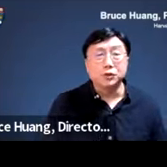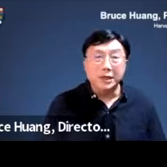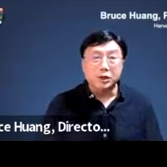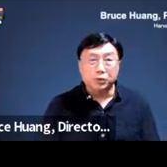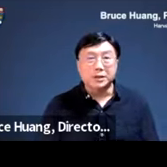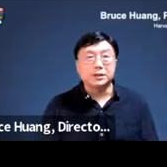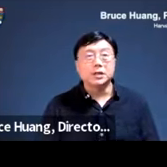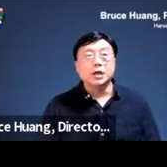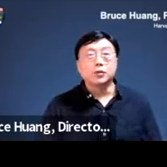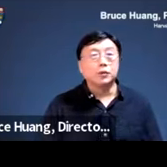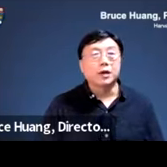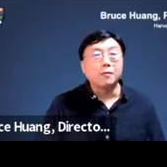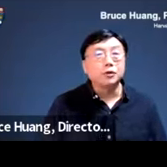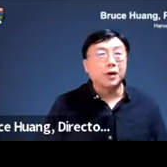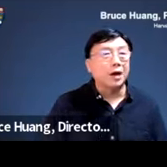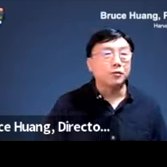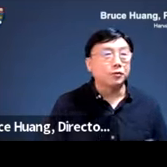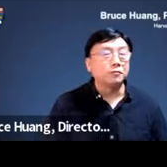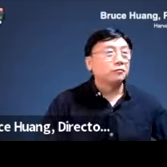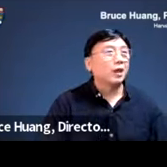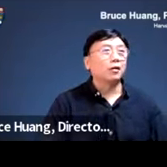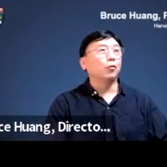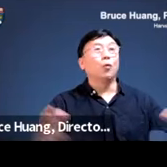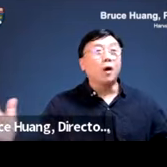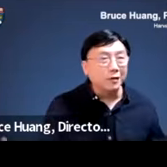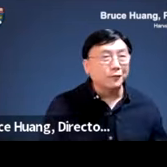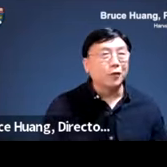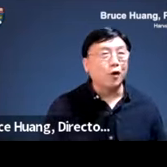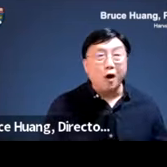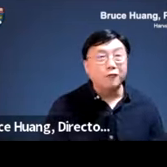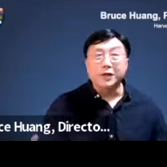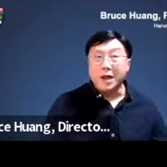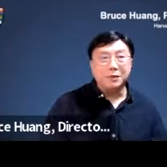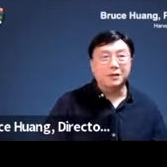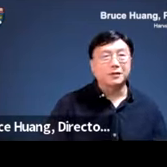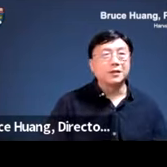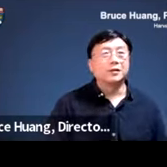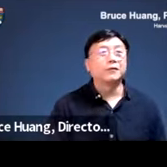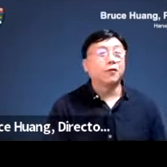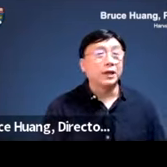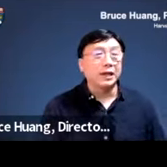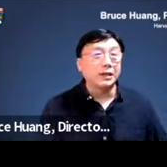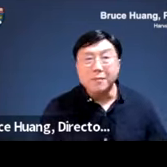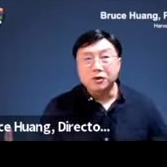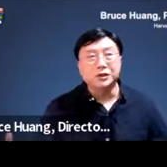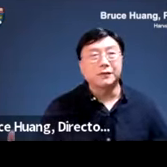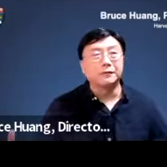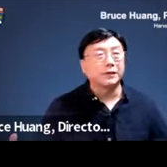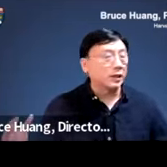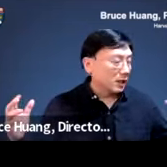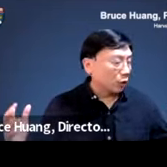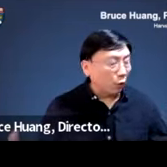there's a unique twist. You will come to our wonderful Harvard campus, right, for an